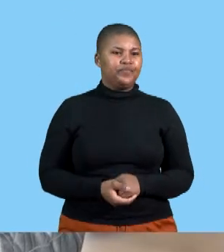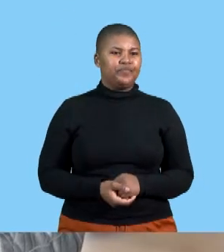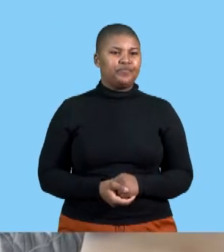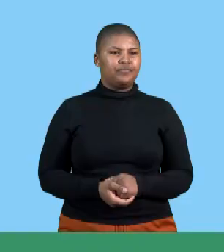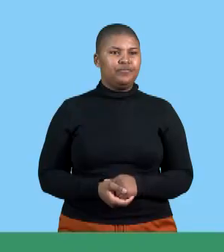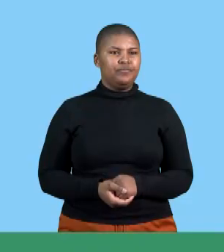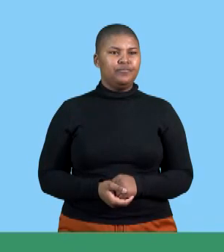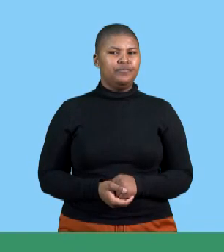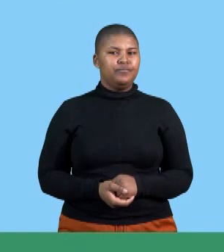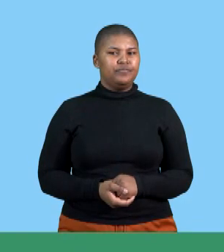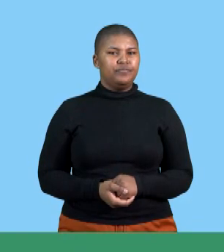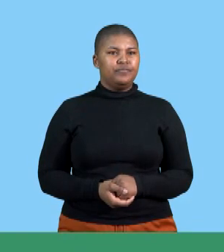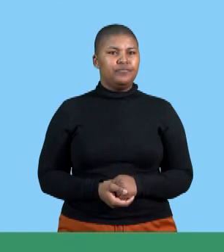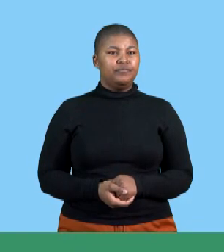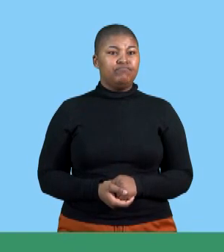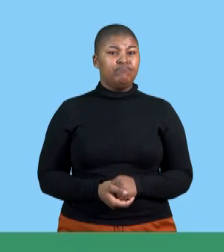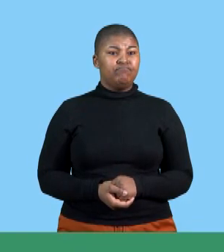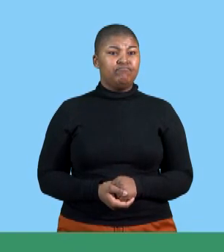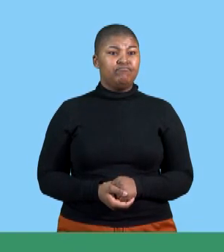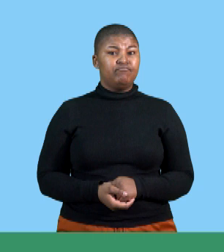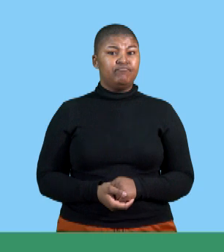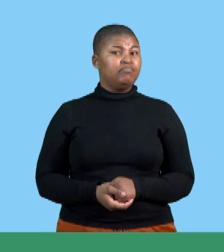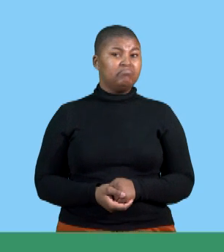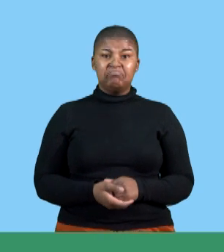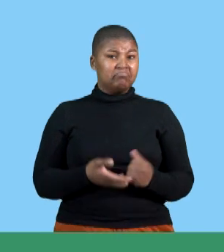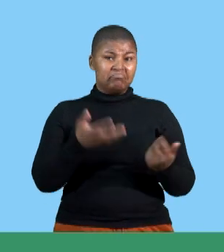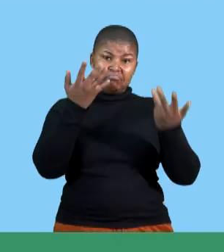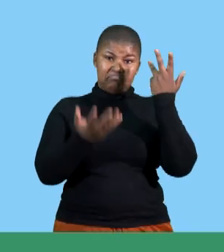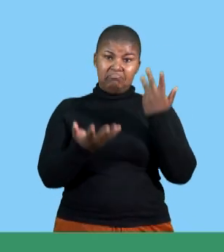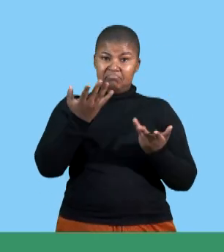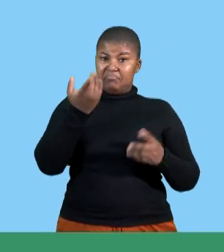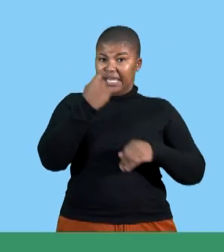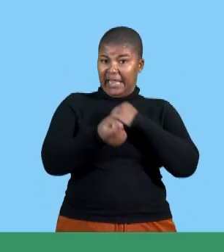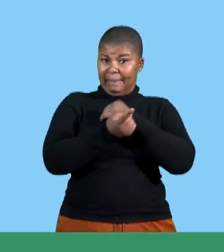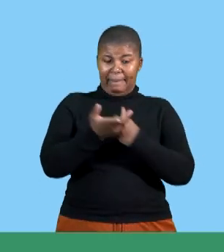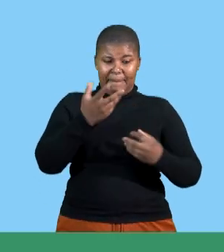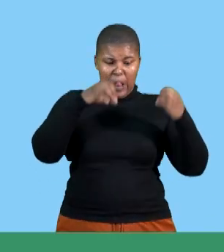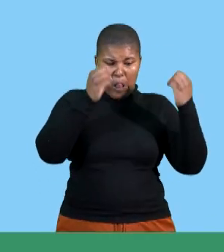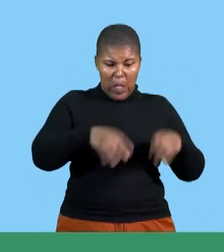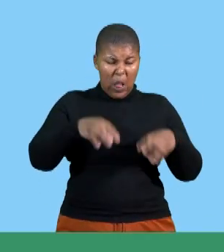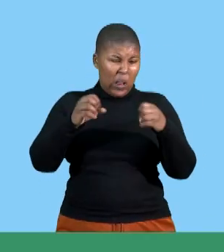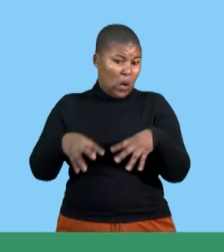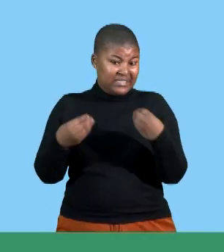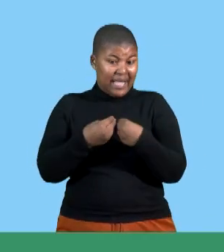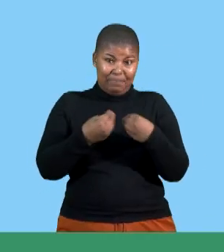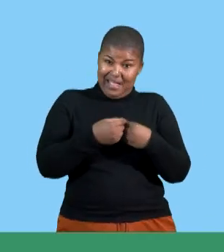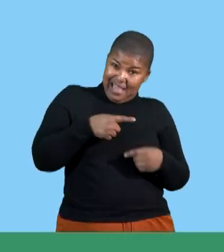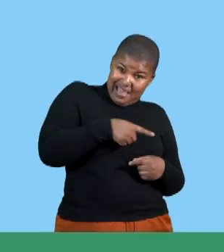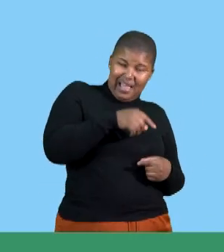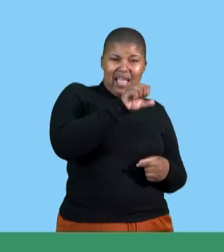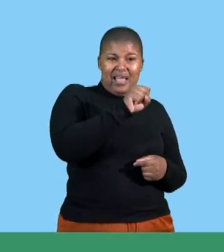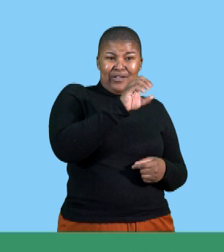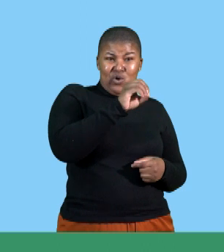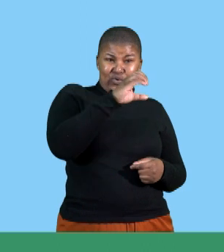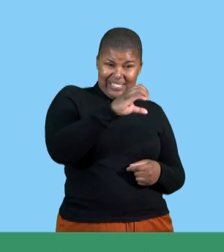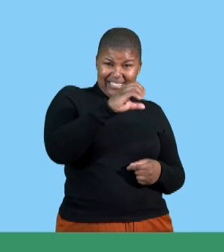Losses must be covered by taxpayers. So whatever losses that are being suffered by the state-owned companies, who